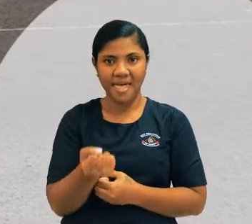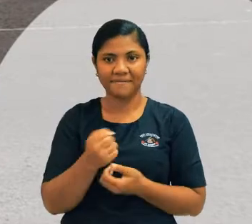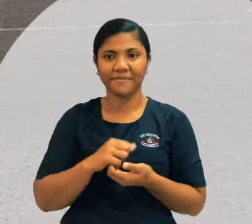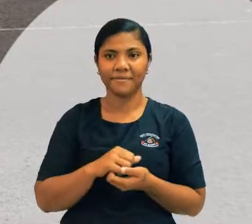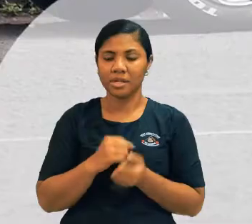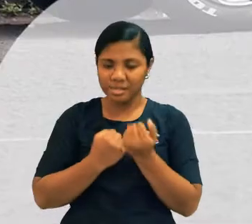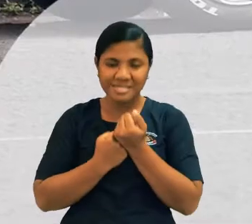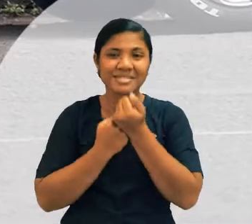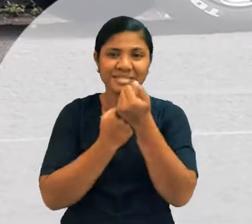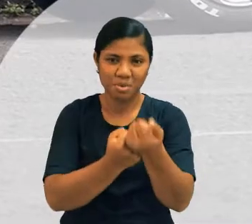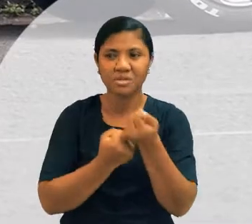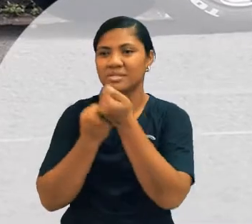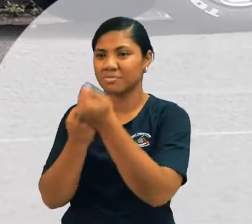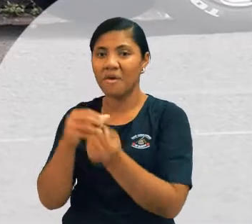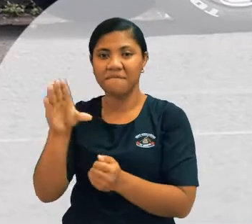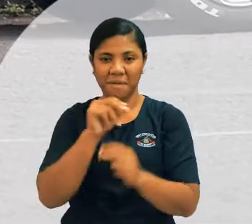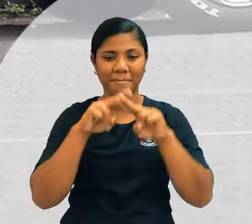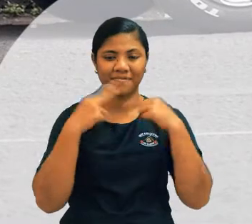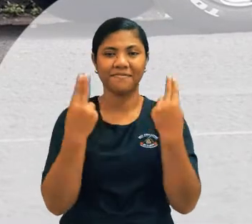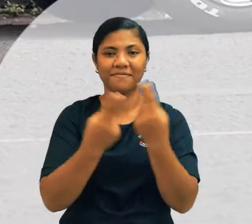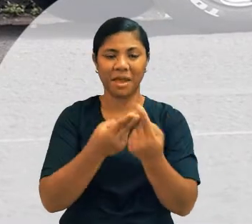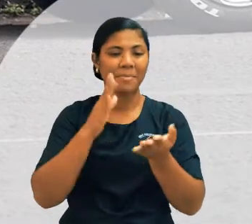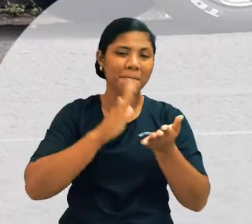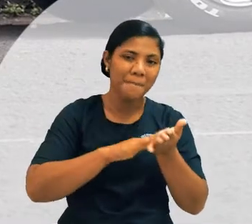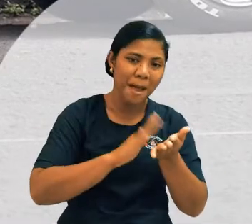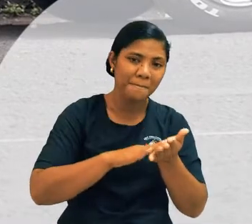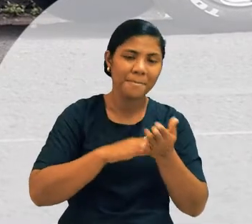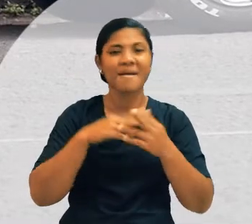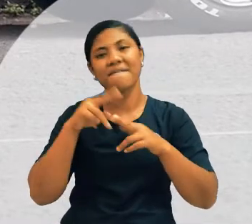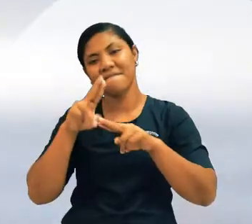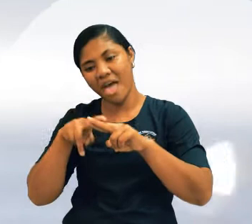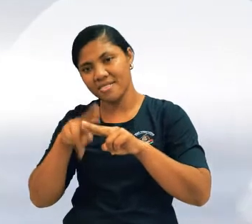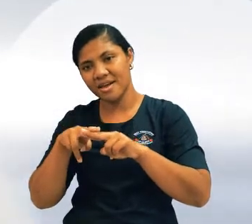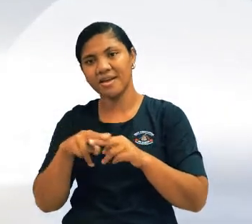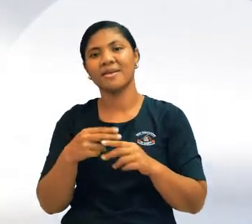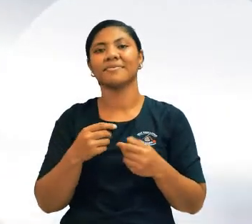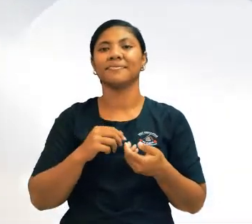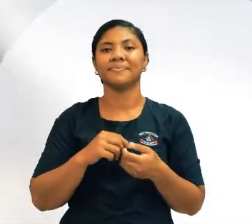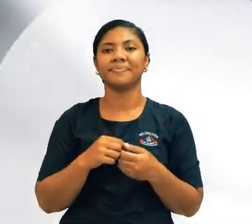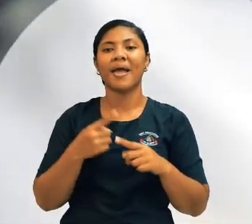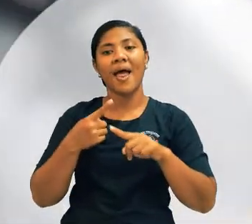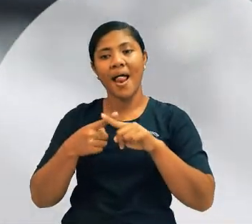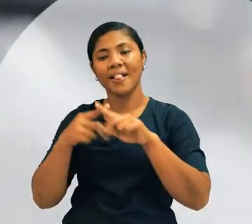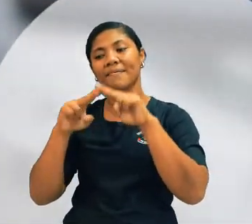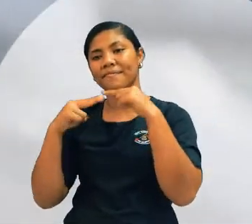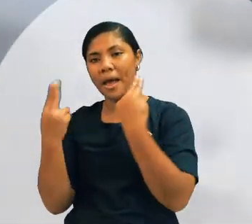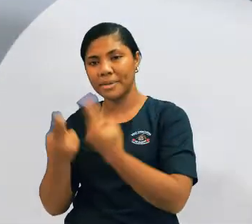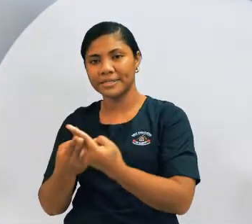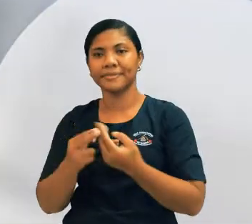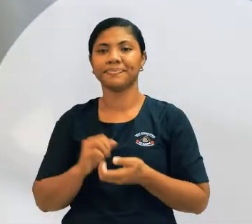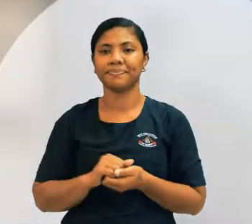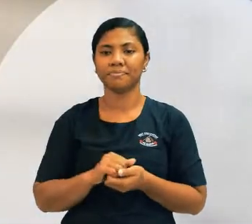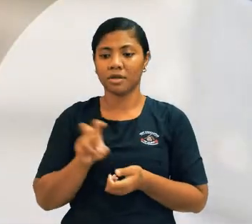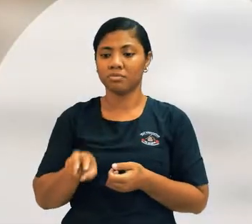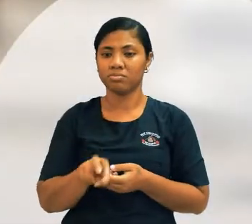downturn during the pandemic when the Samoan government closed its borders to all but returning citizens. Many Samoans in the tourism,